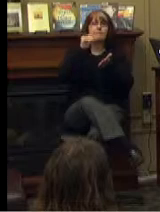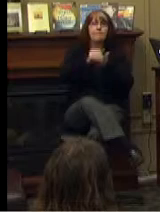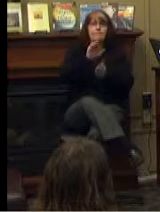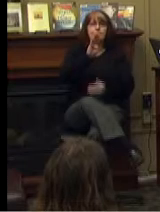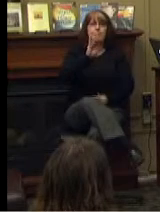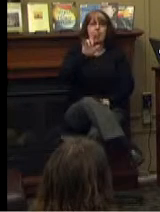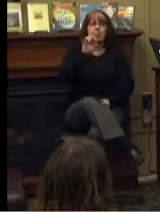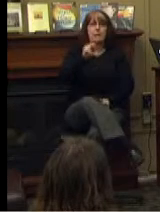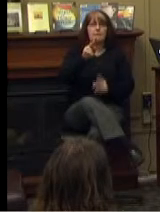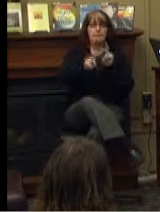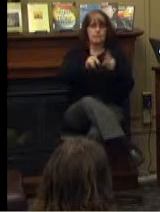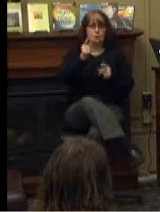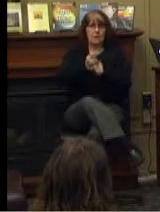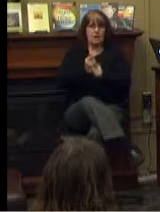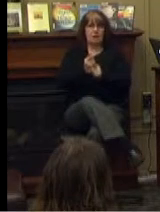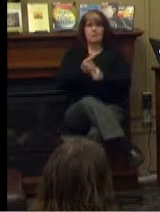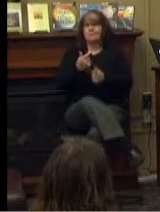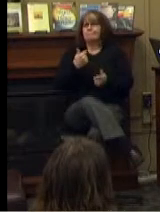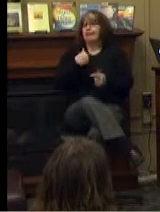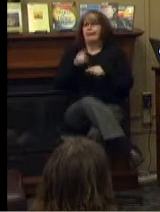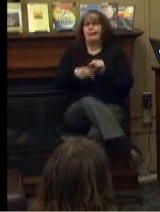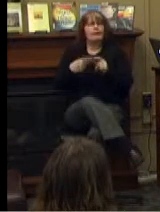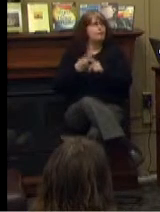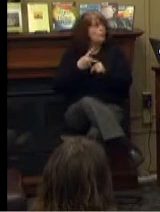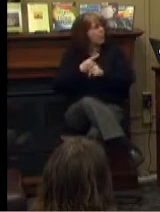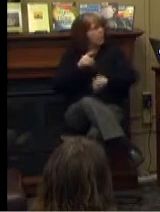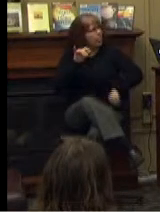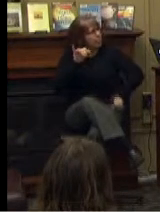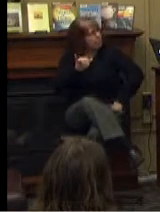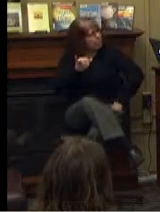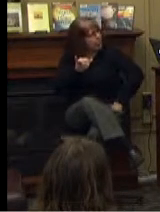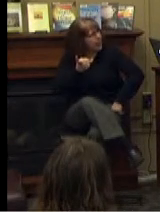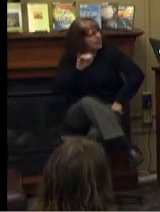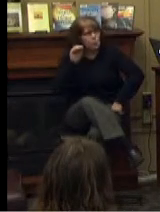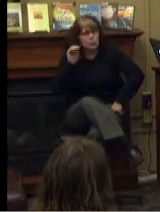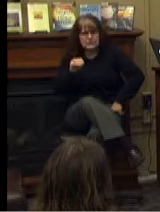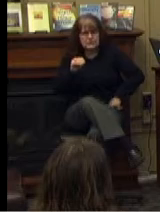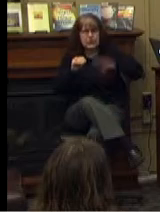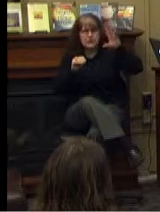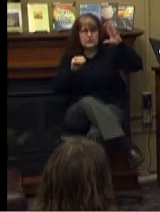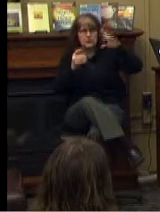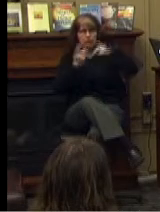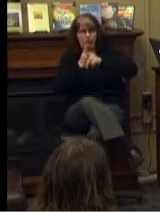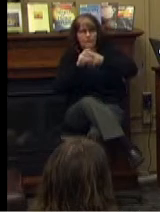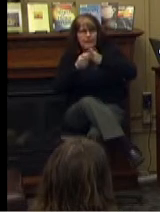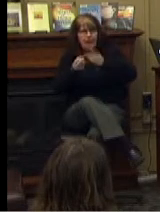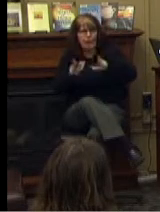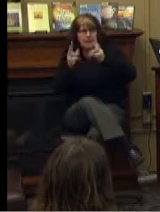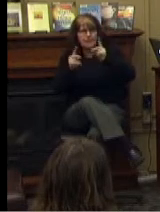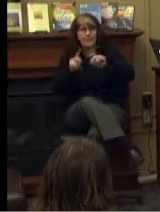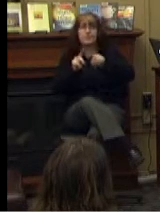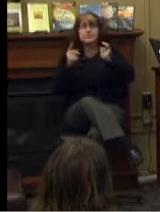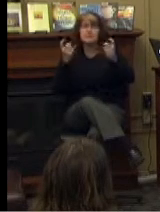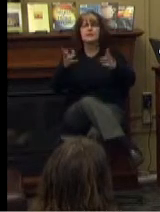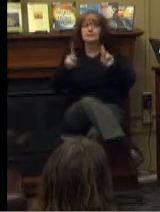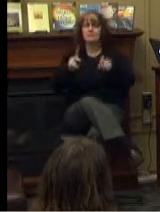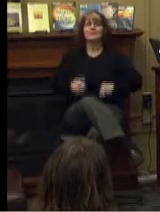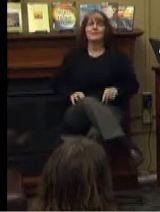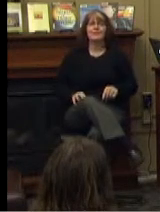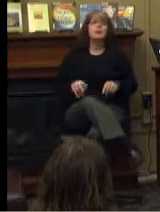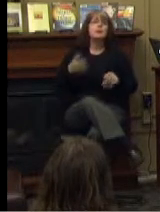I can't calculate how many millions those are. But that's a lot of people. And what does that entail? So we're